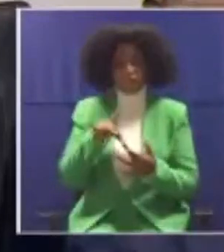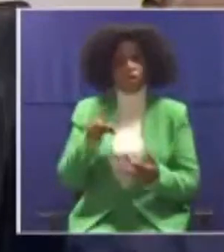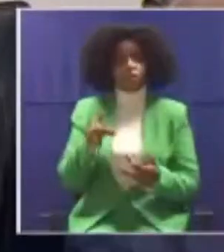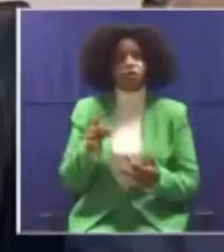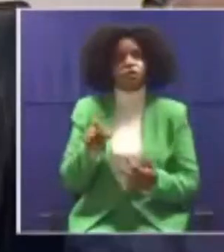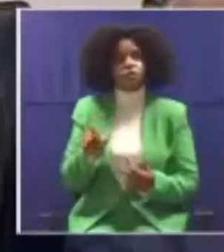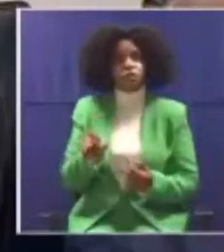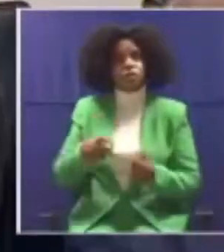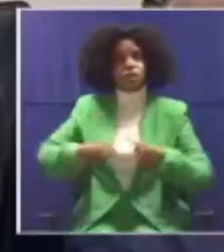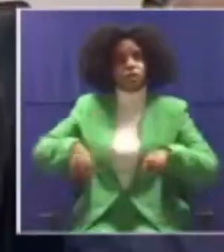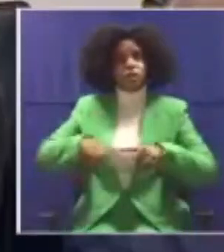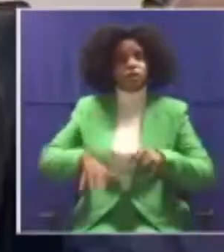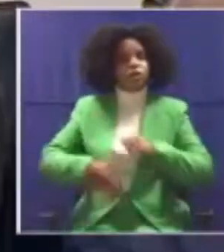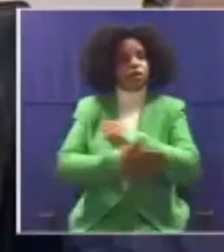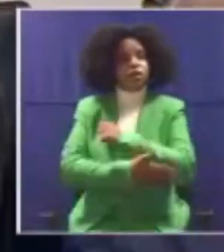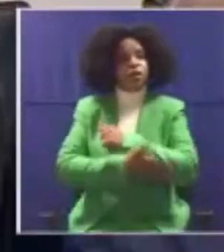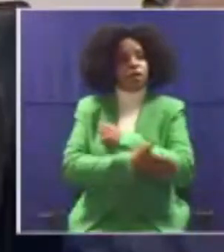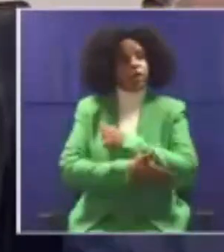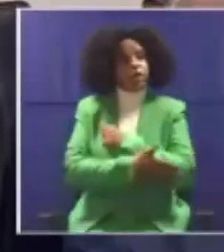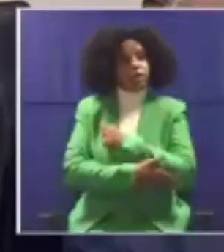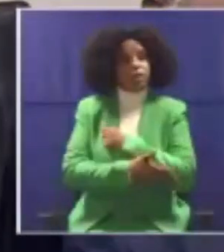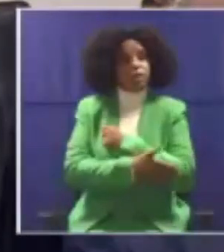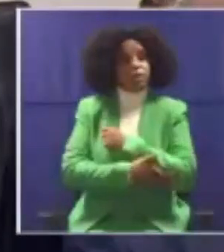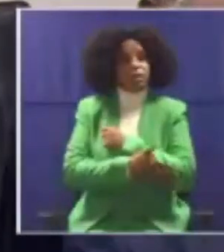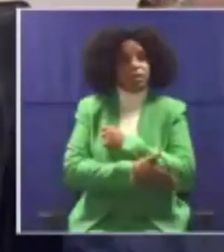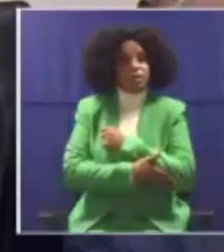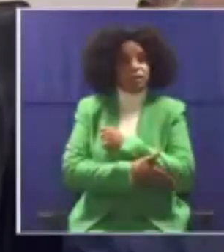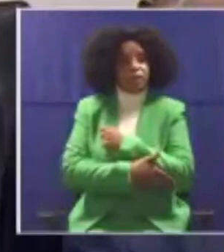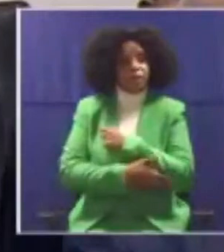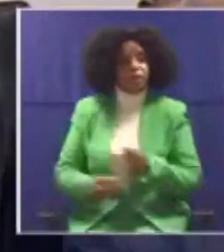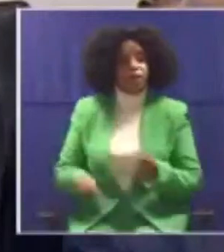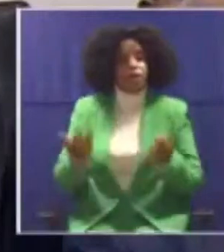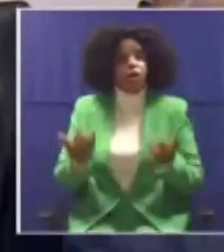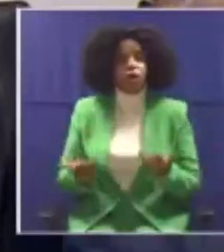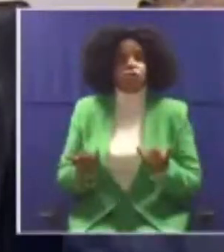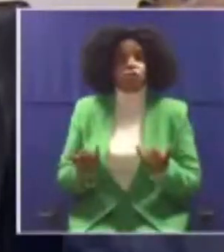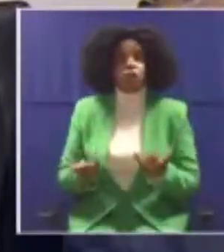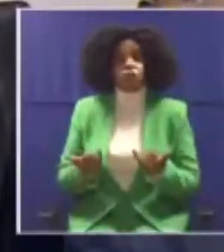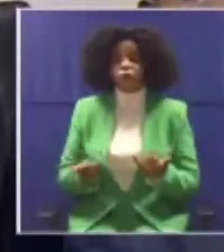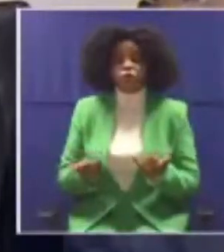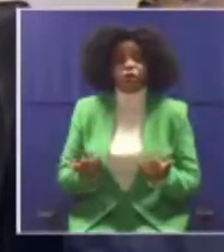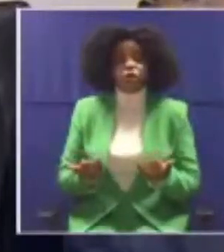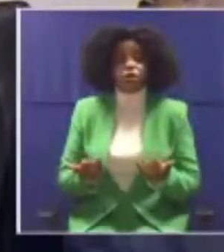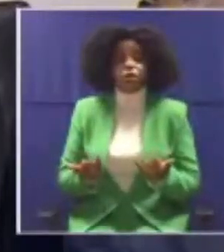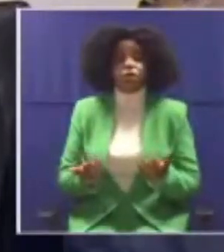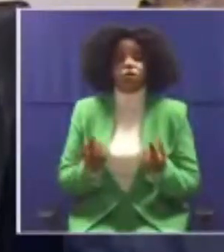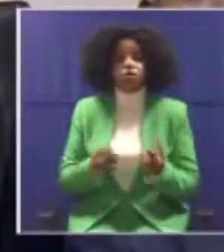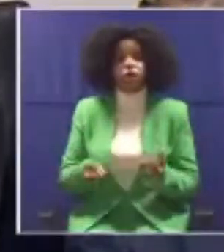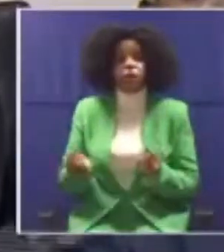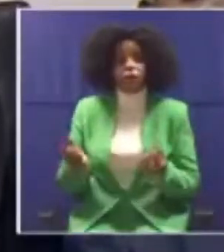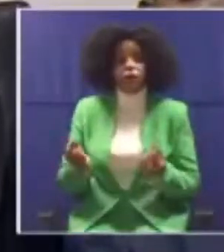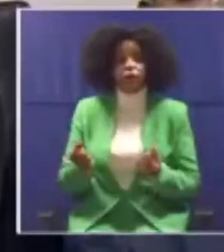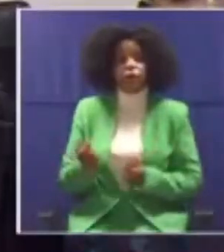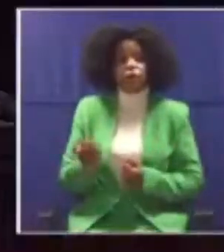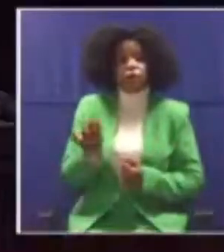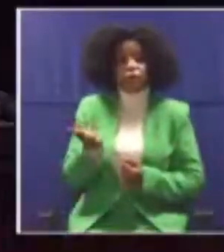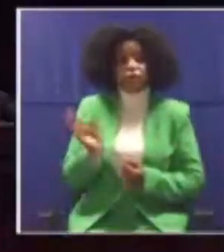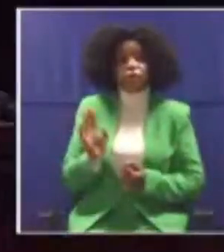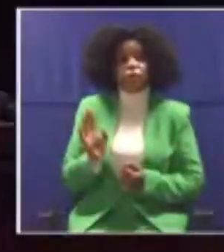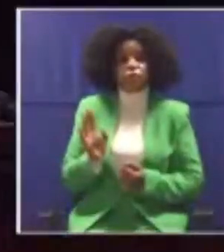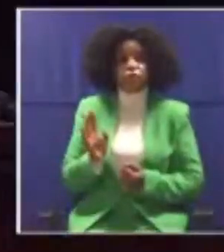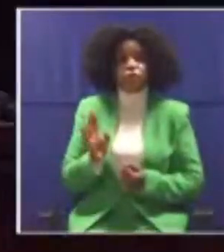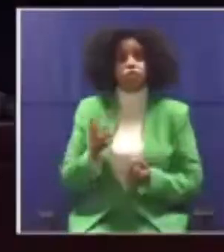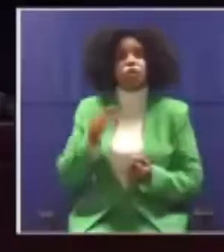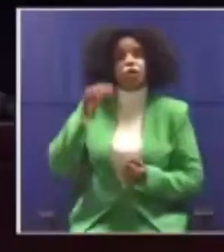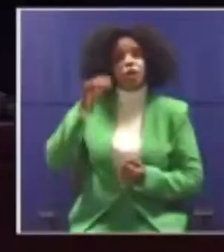architecture of our country, so that Deputy President will assist Honorable Teron. The Honorable Deputy